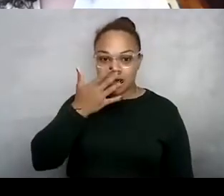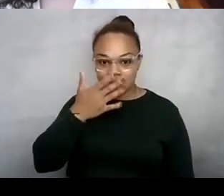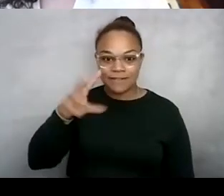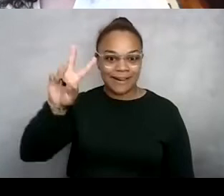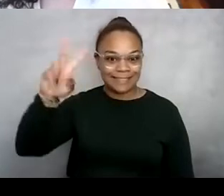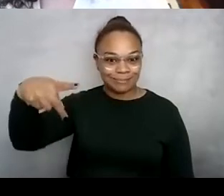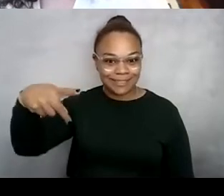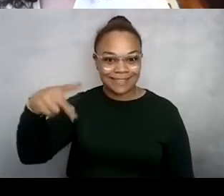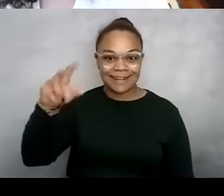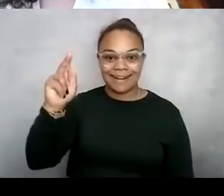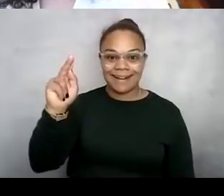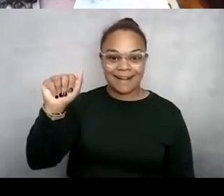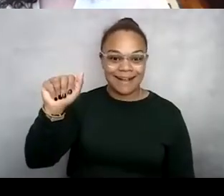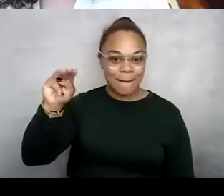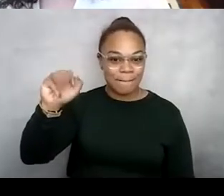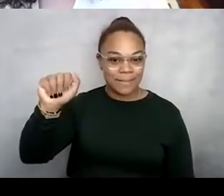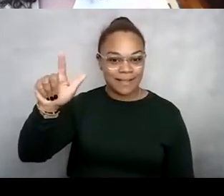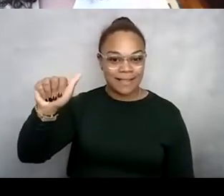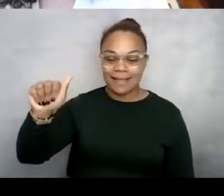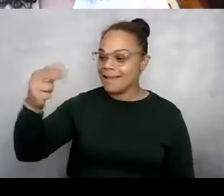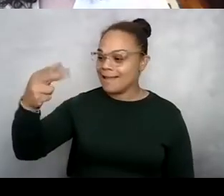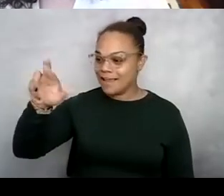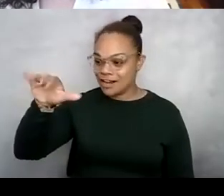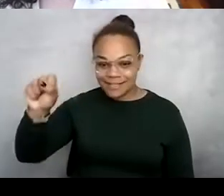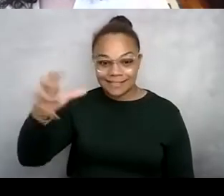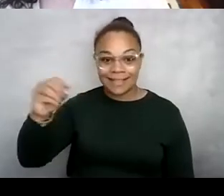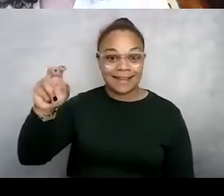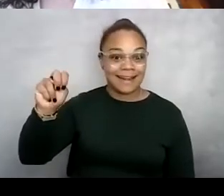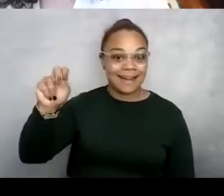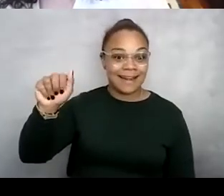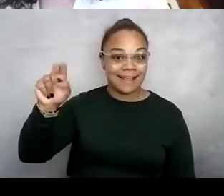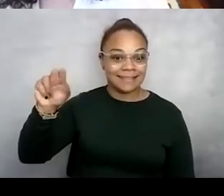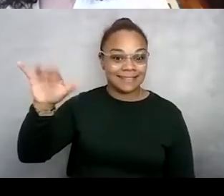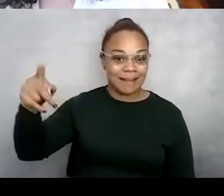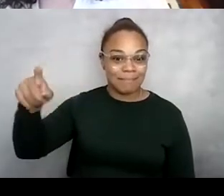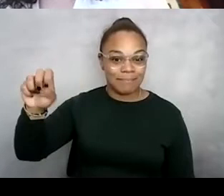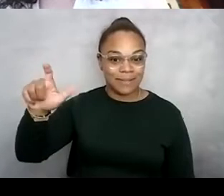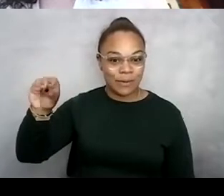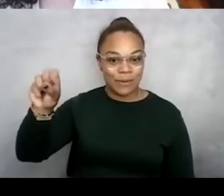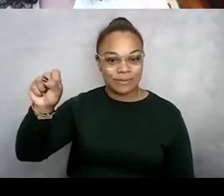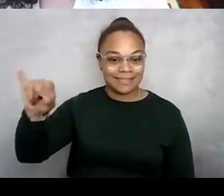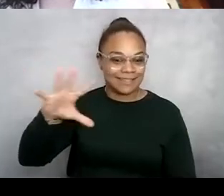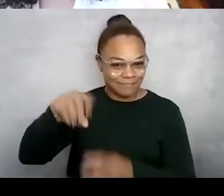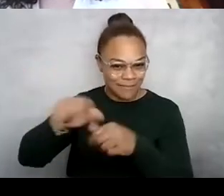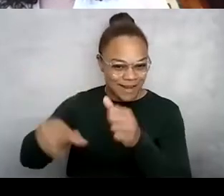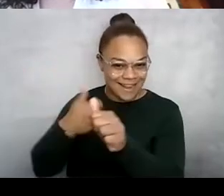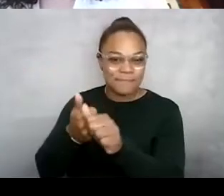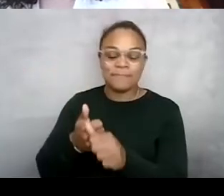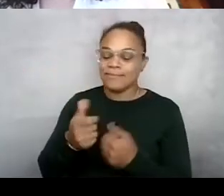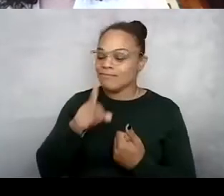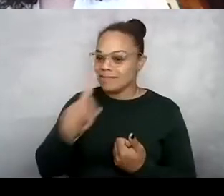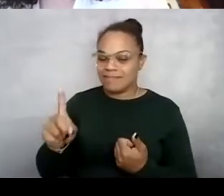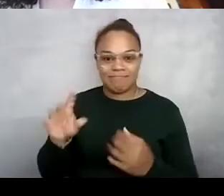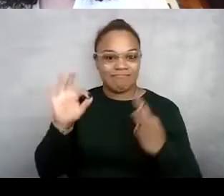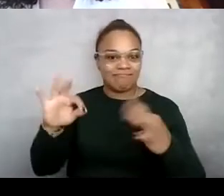Nancy Pelosi behind. What an historic moment and how far we have come. So the timing of this conversation is